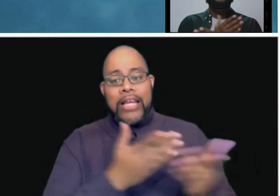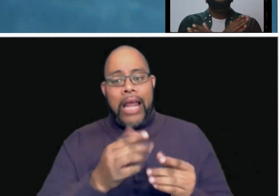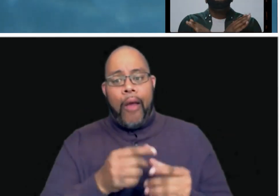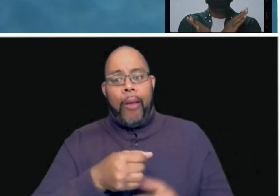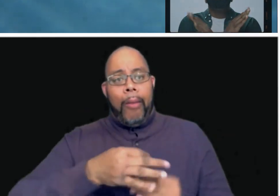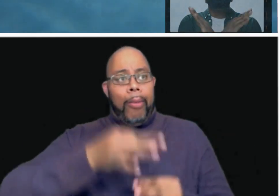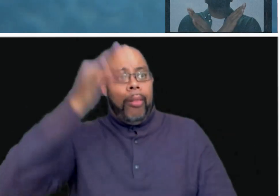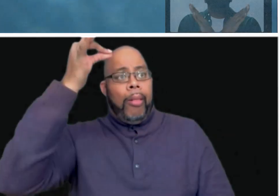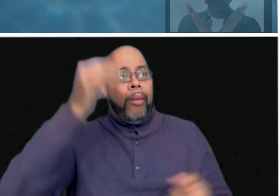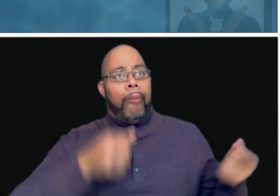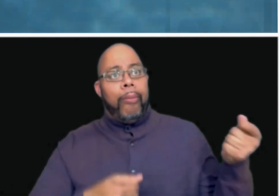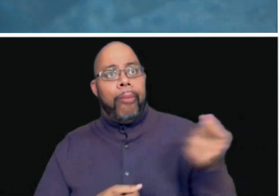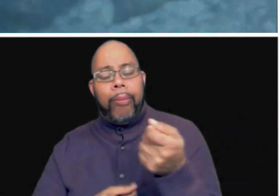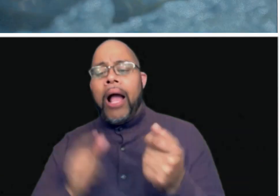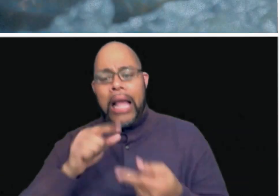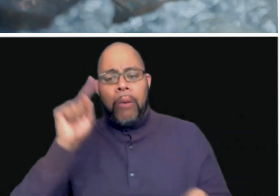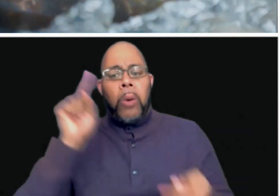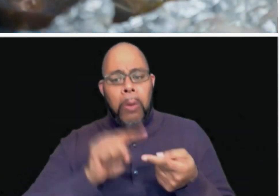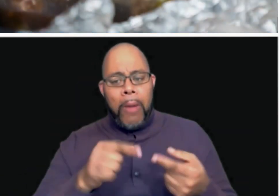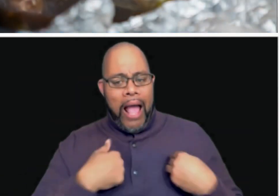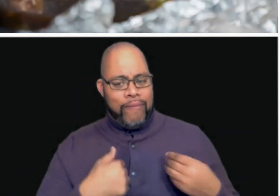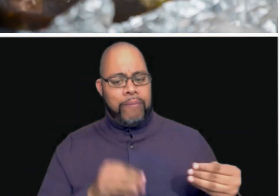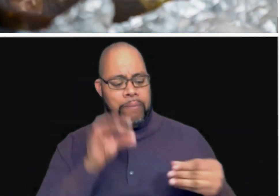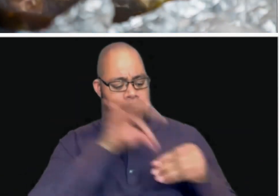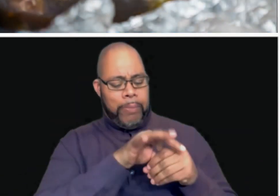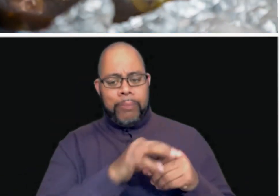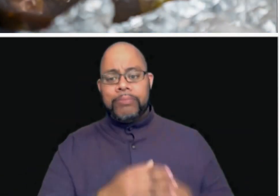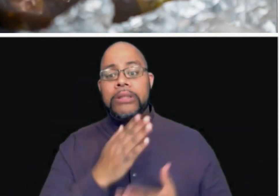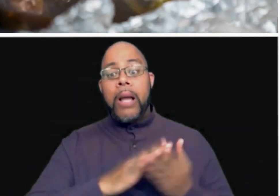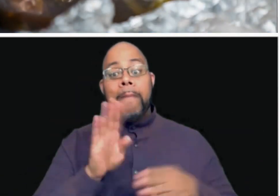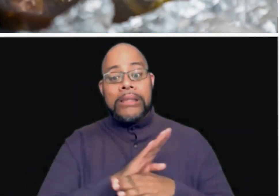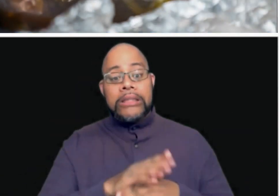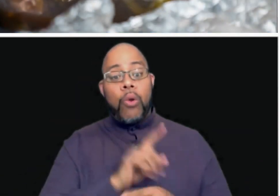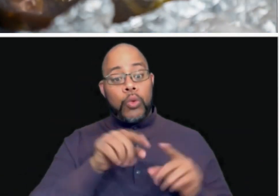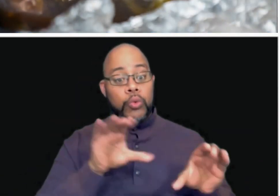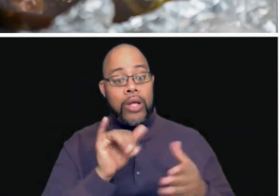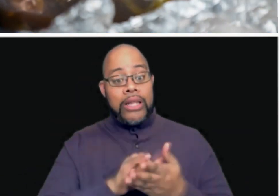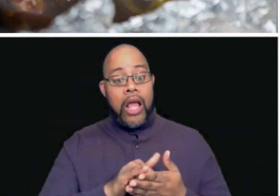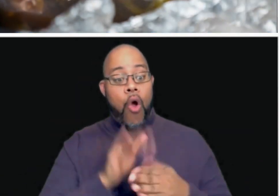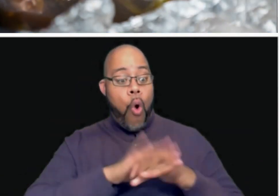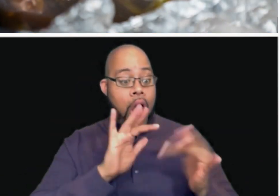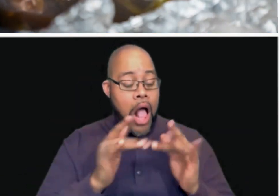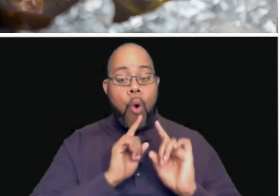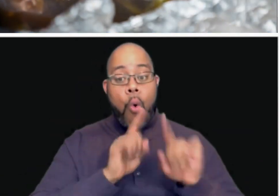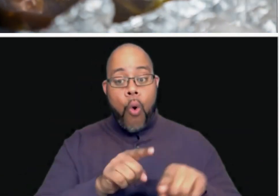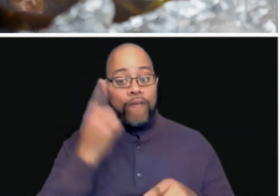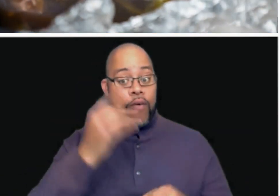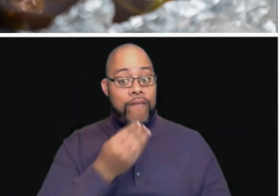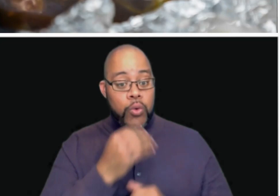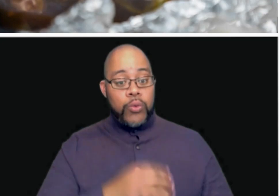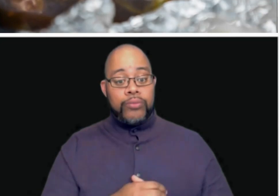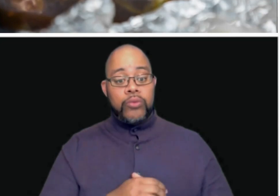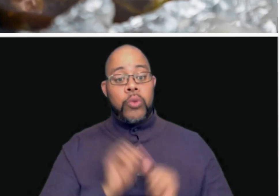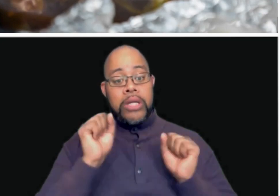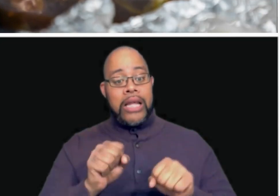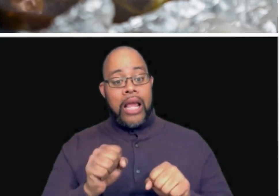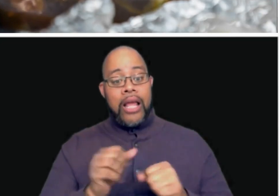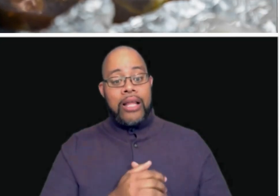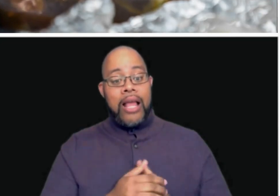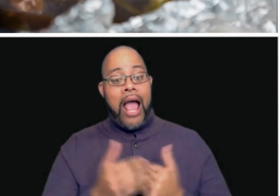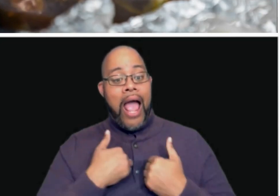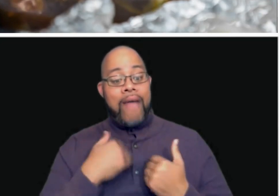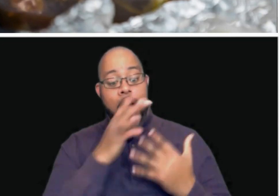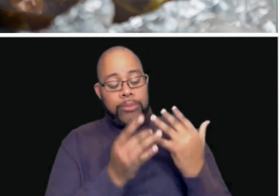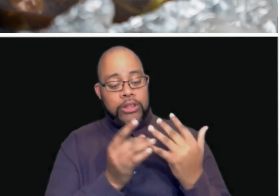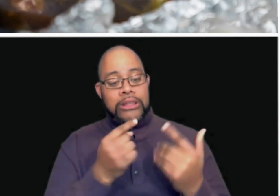so that you don't have to carry around some long metal straw in your pocket. And some businesses, when you're doing like online ordering for food, you